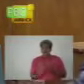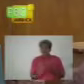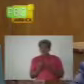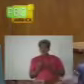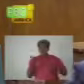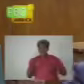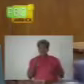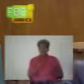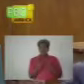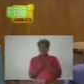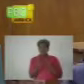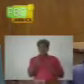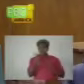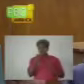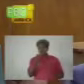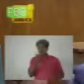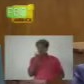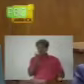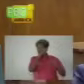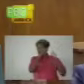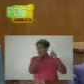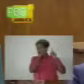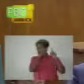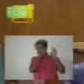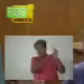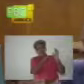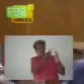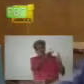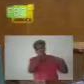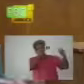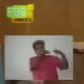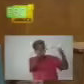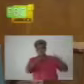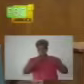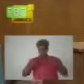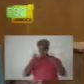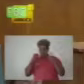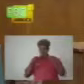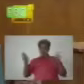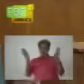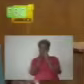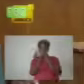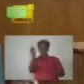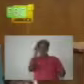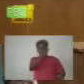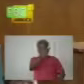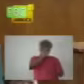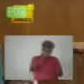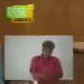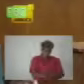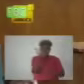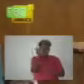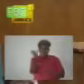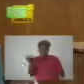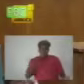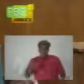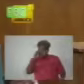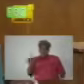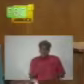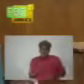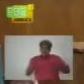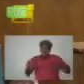if Sumfest have that unfair advantage of going till 7 and me like half at 2? Right. Then I will never grow to